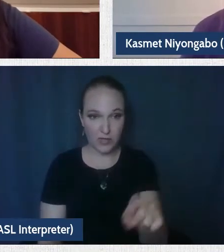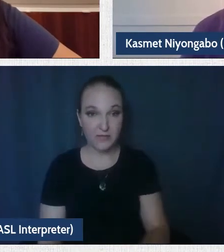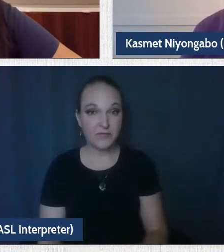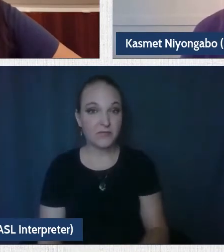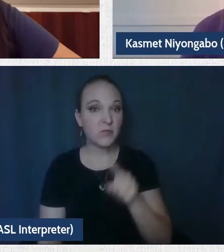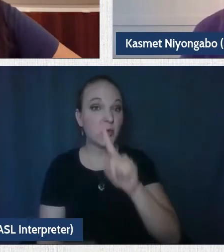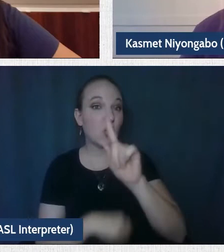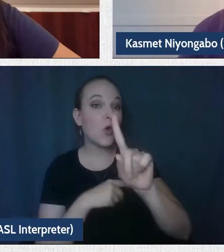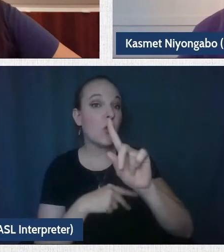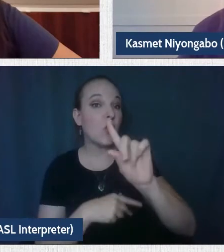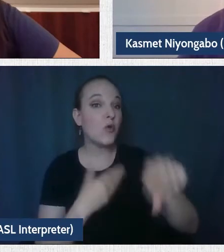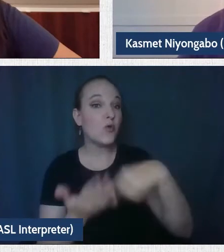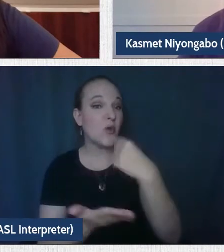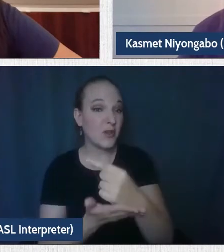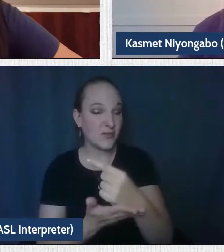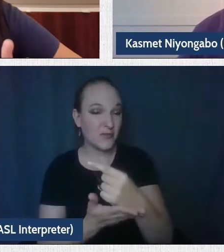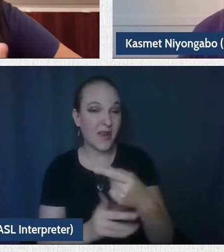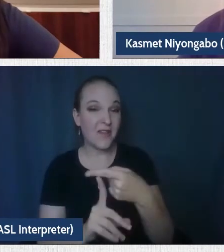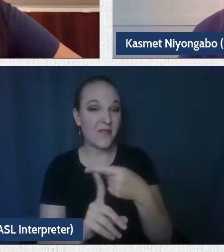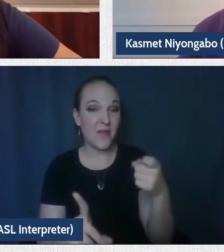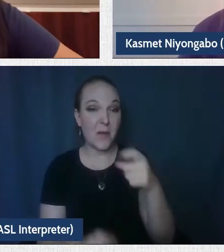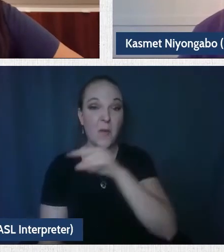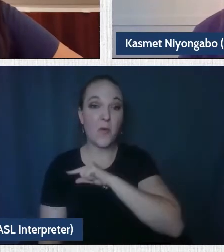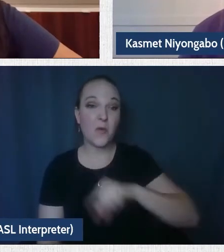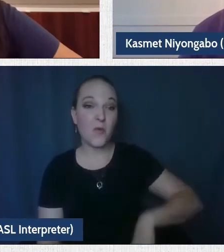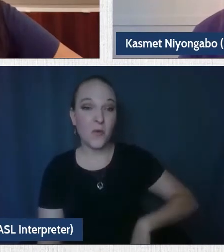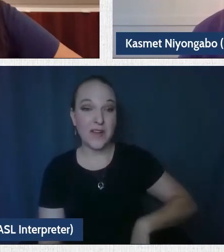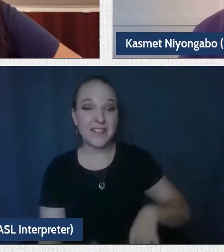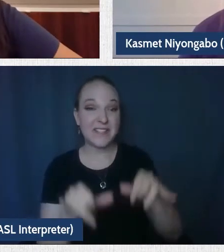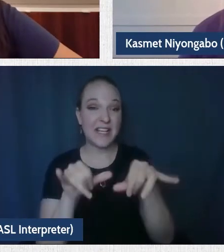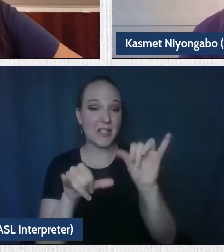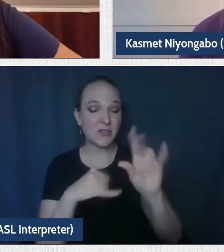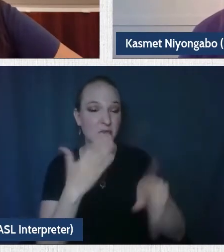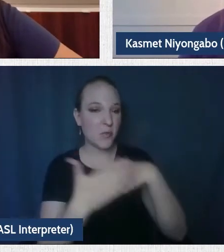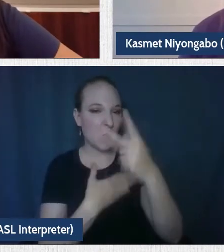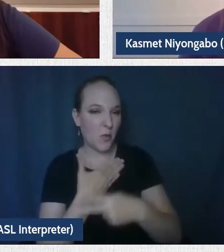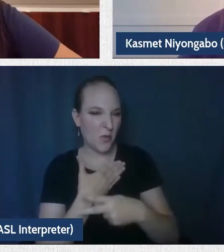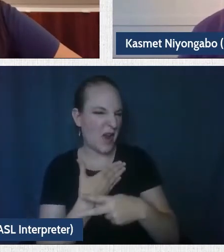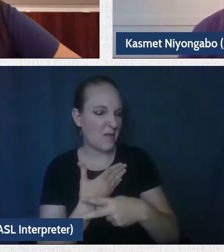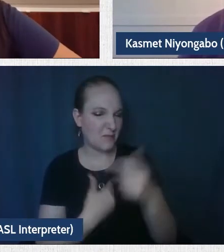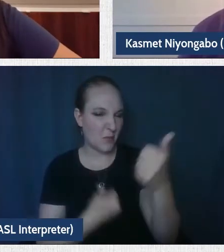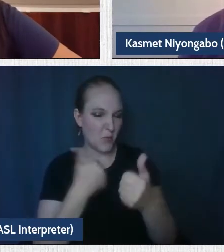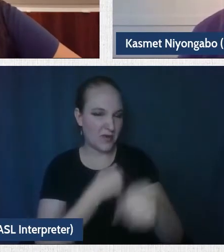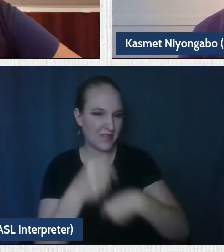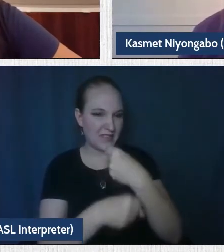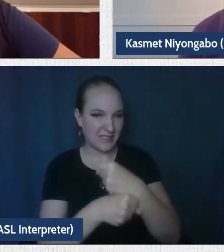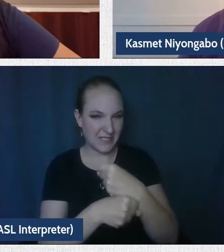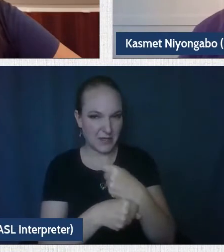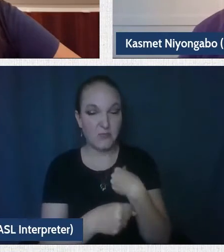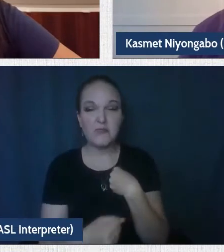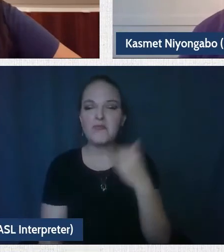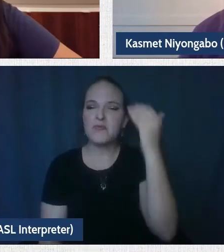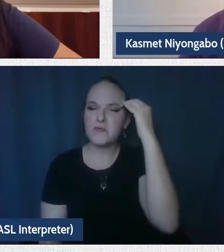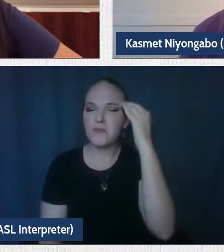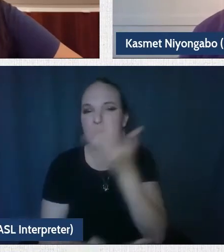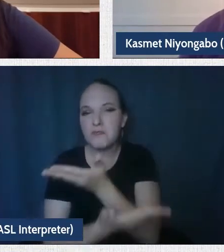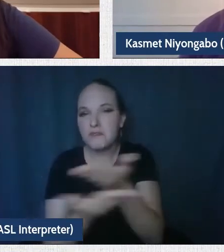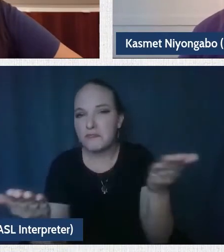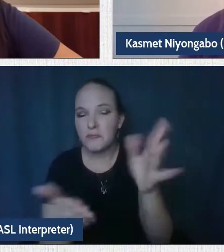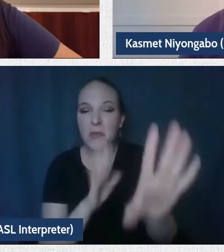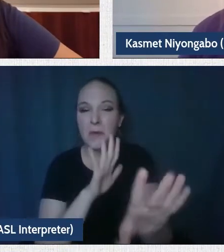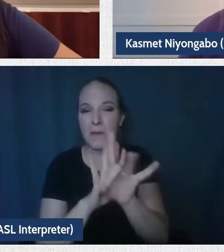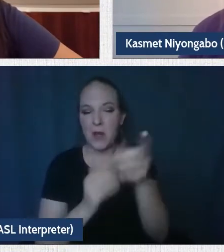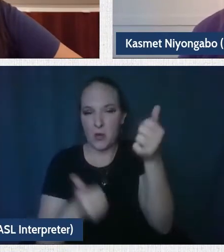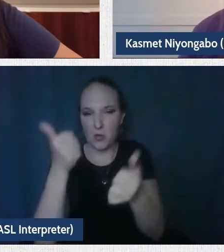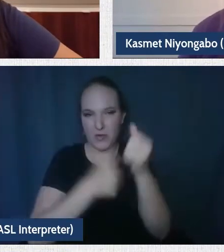graduate Queens Engineering? We just want to get a sense of who's in the audience tonight. So if you want to select your year on